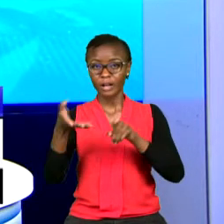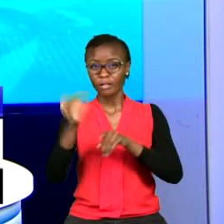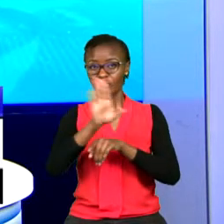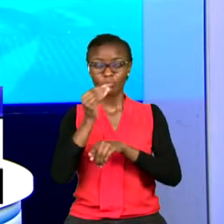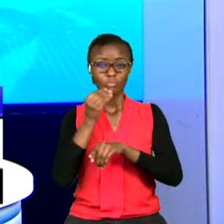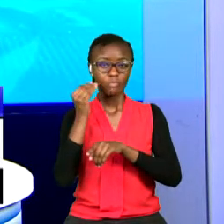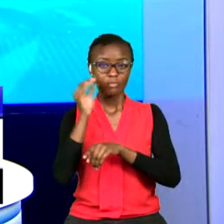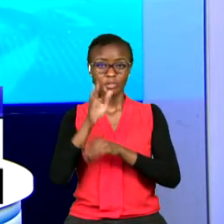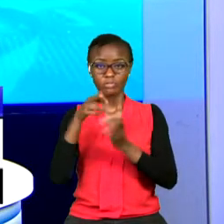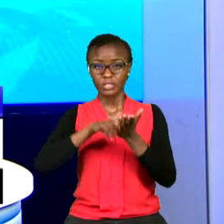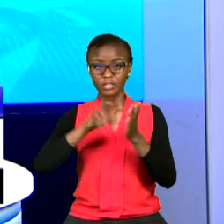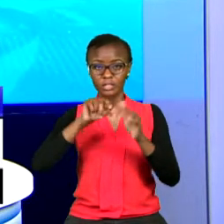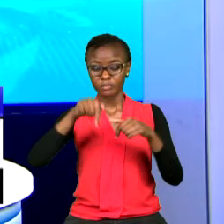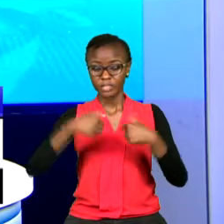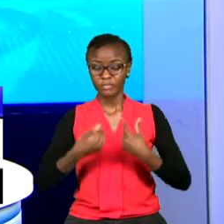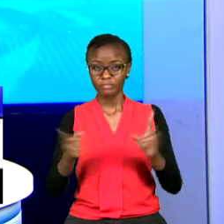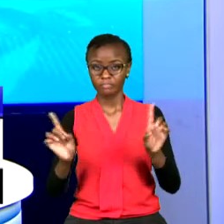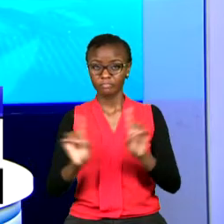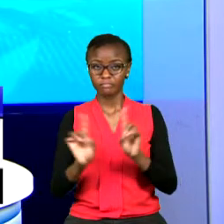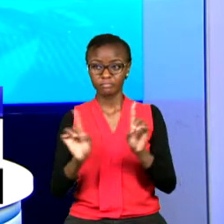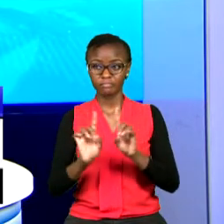register. Daniel Karaoke with his story.